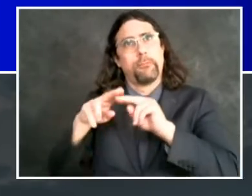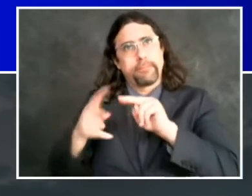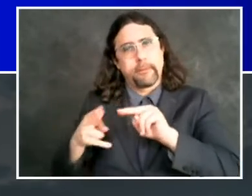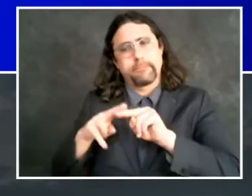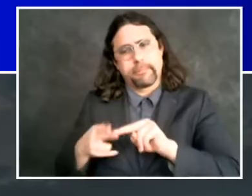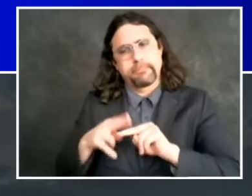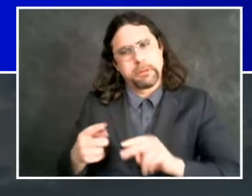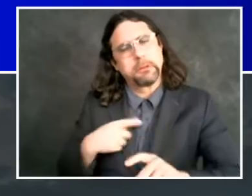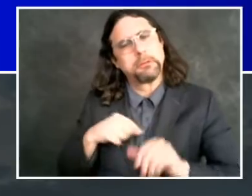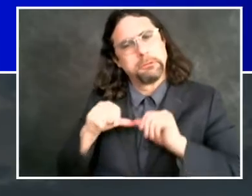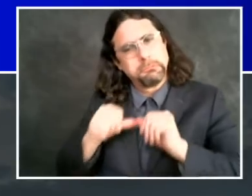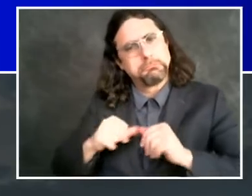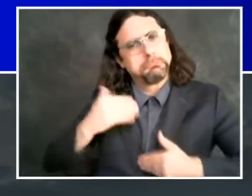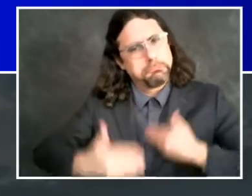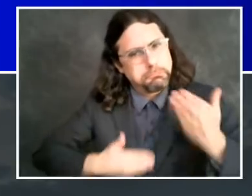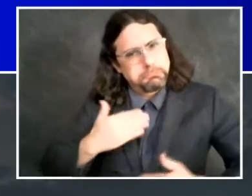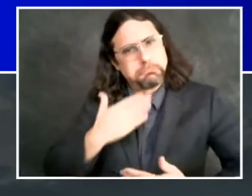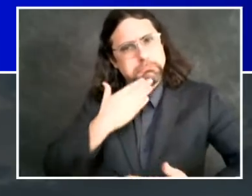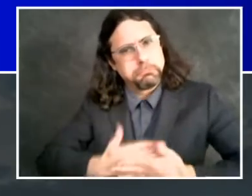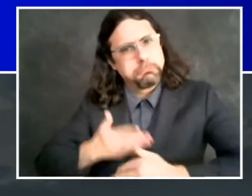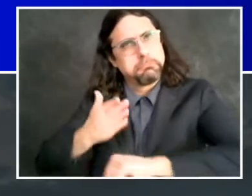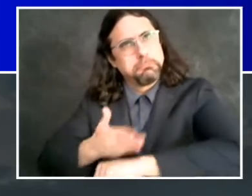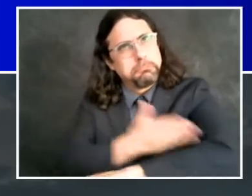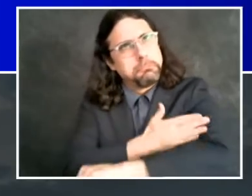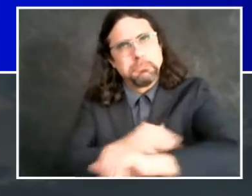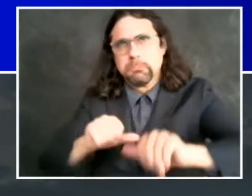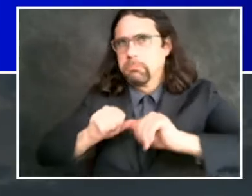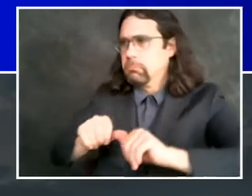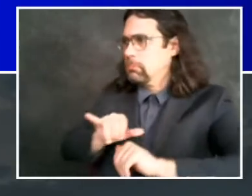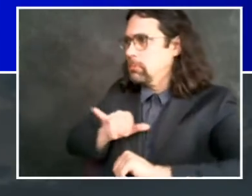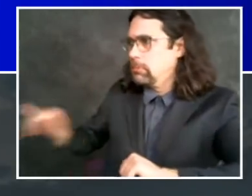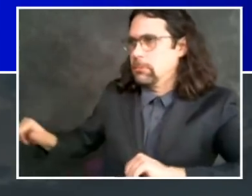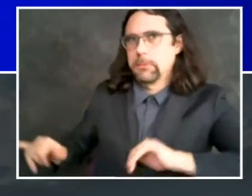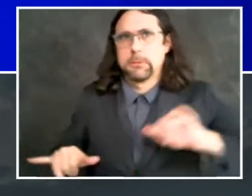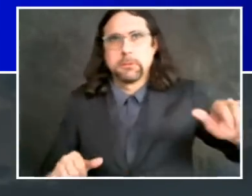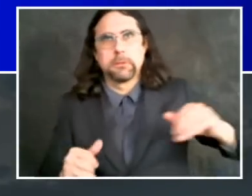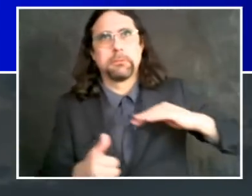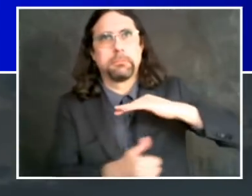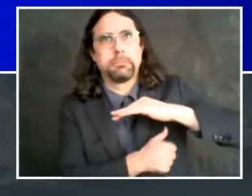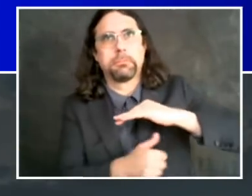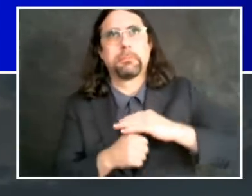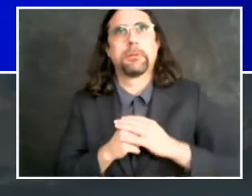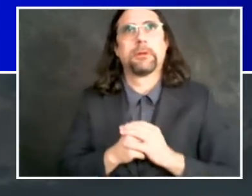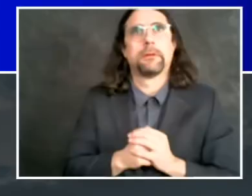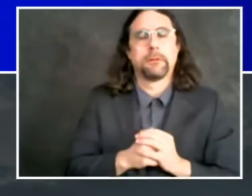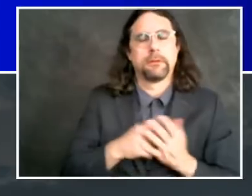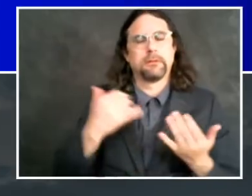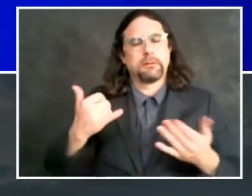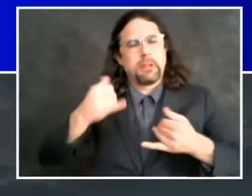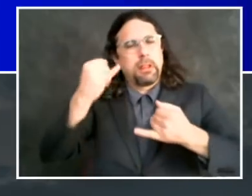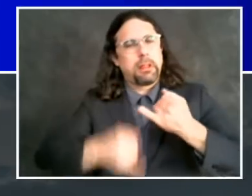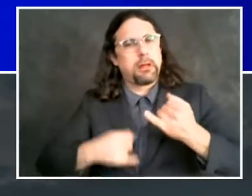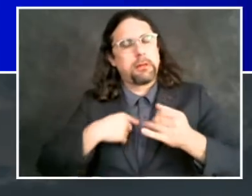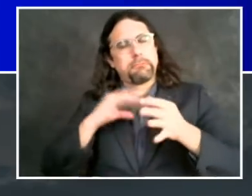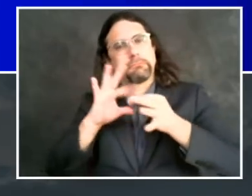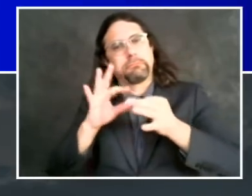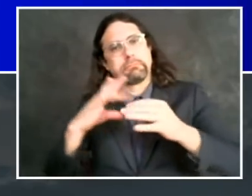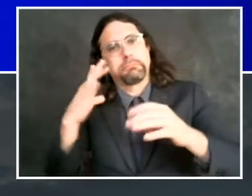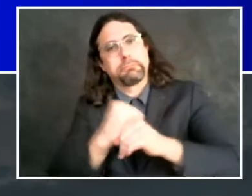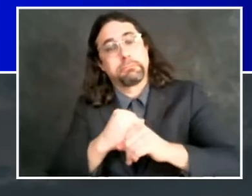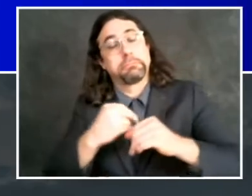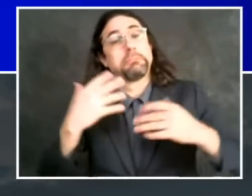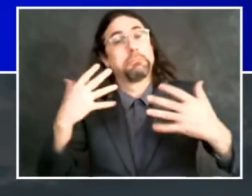I'm going to close in a few words in Spanish, and then we'll turn to our colleagues in the media, but just want to come back to that notion of finding a